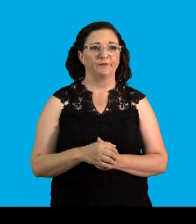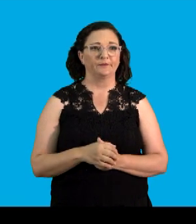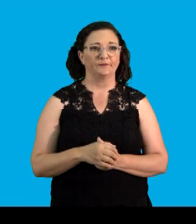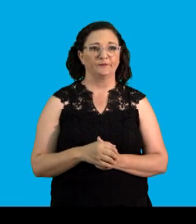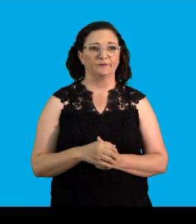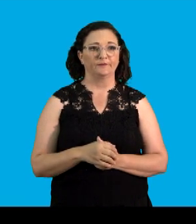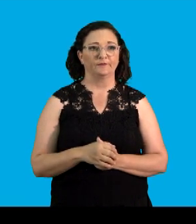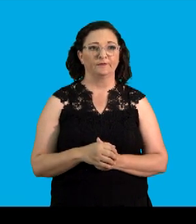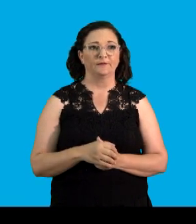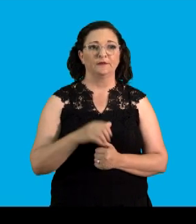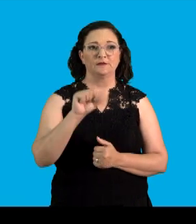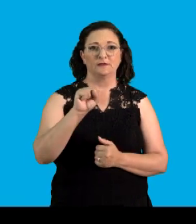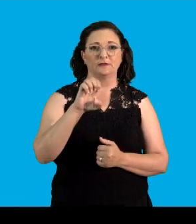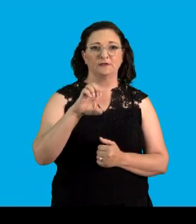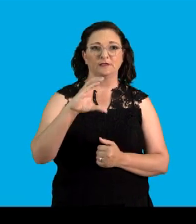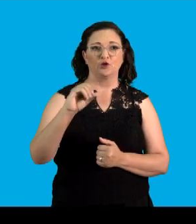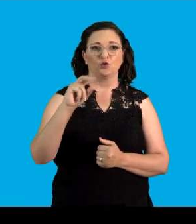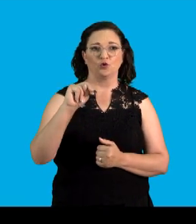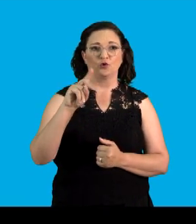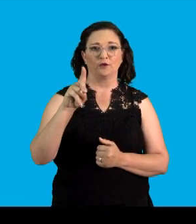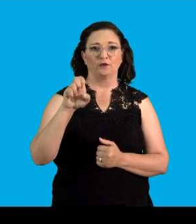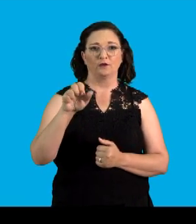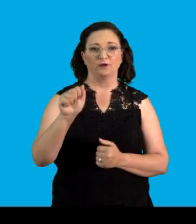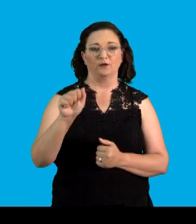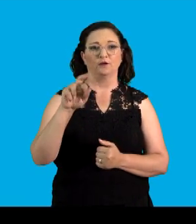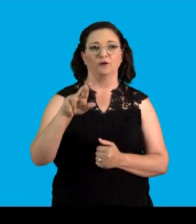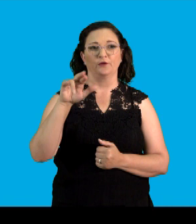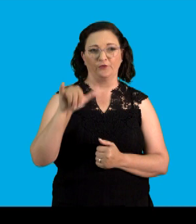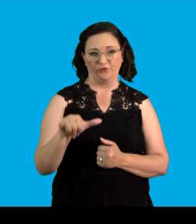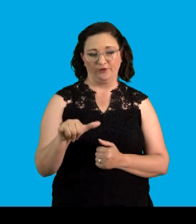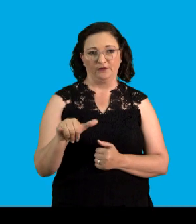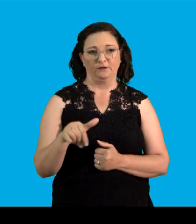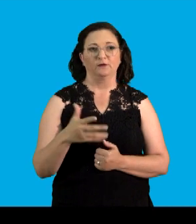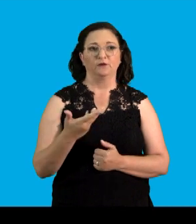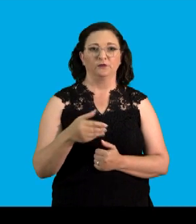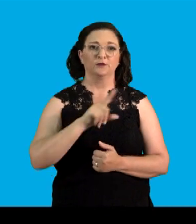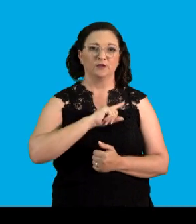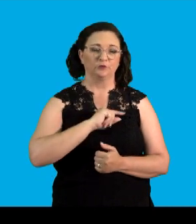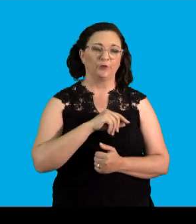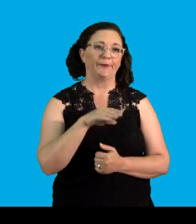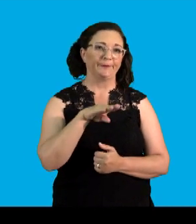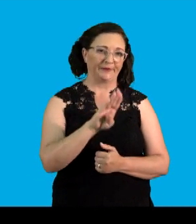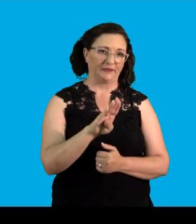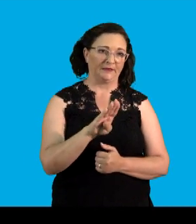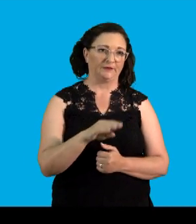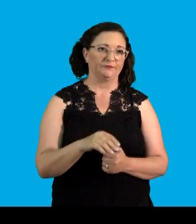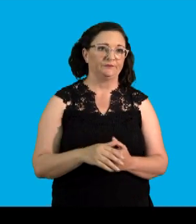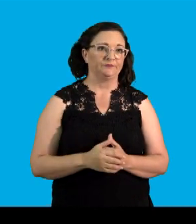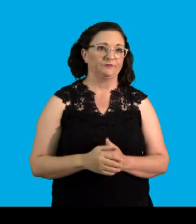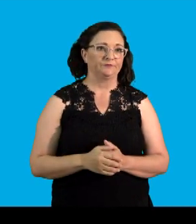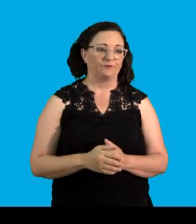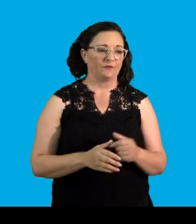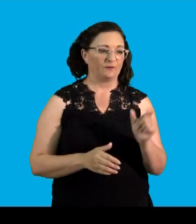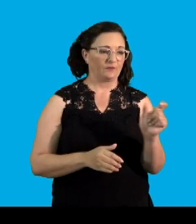Is secondary. The answer is secondary, so it's option what? It's B. So what does that mean? You come here, you